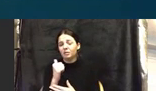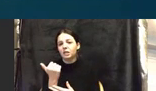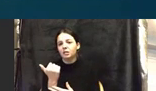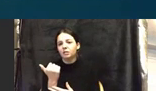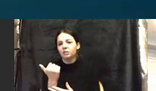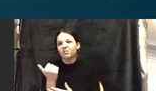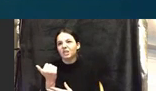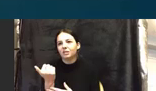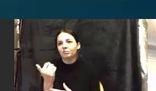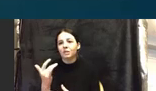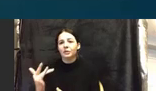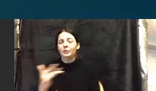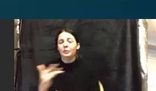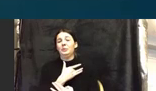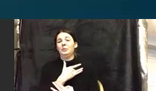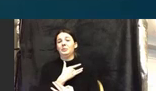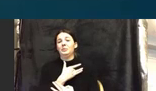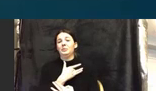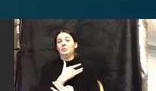into